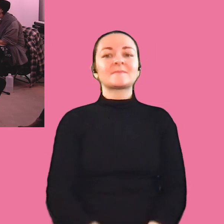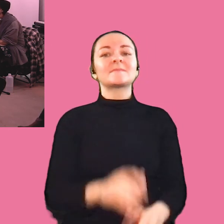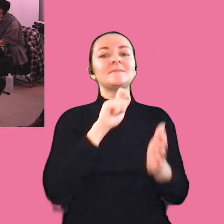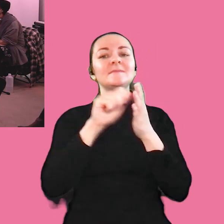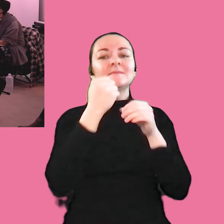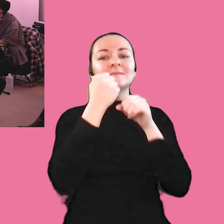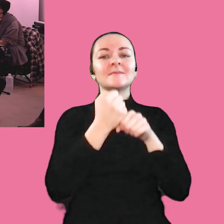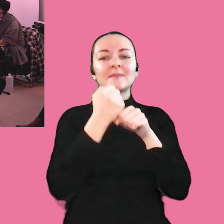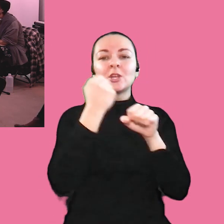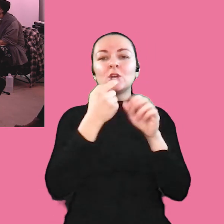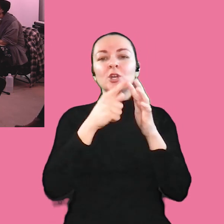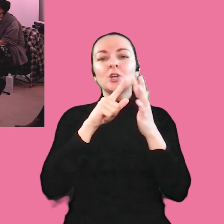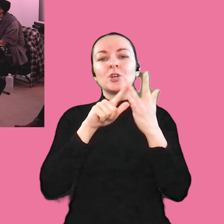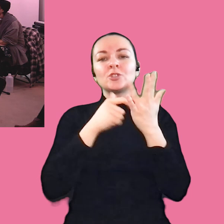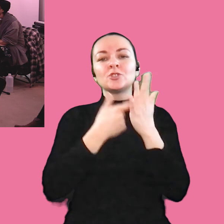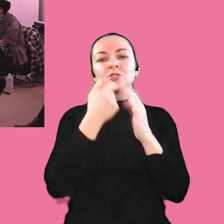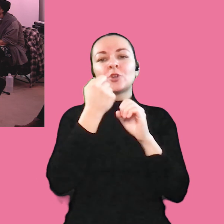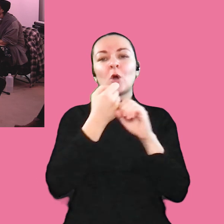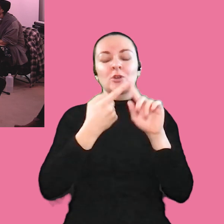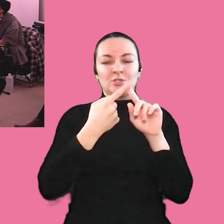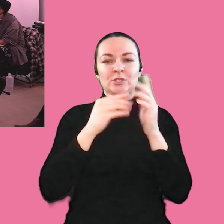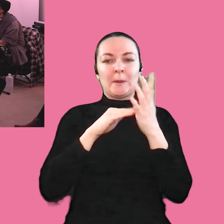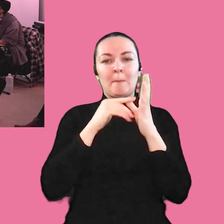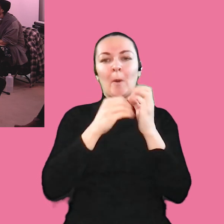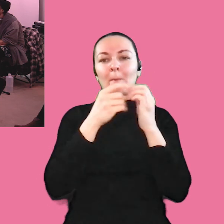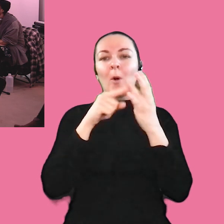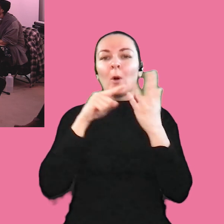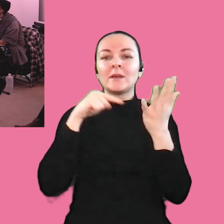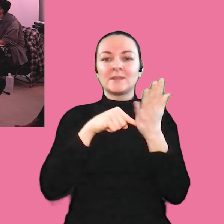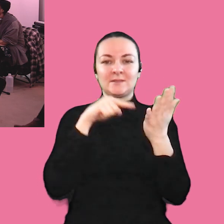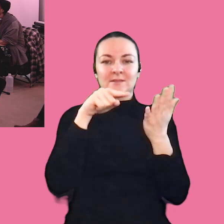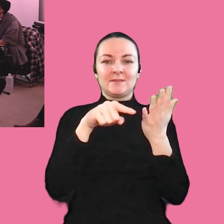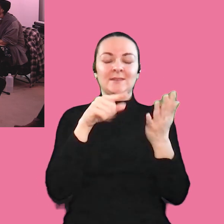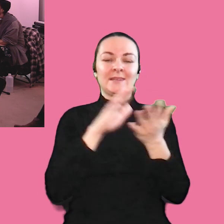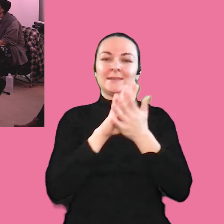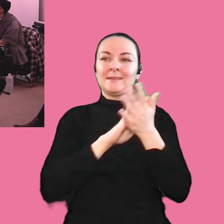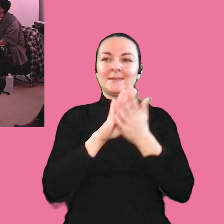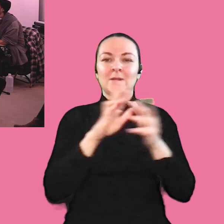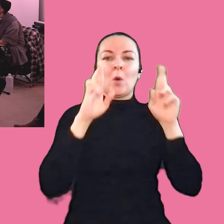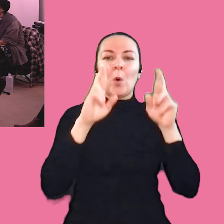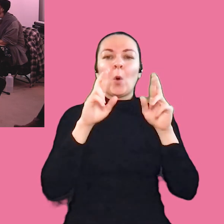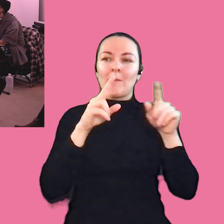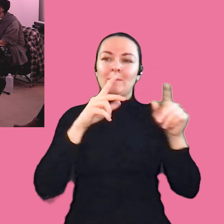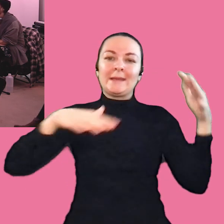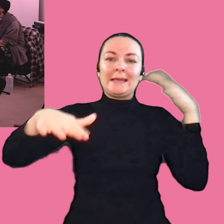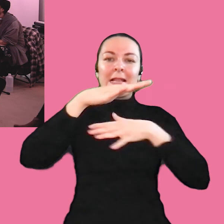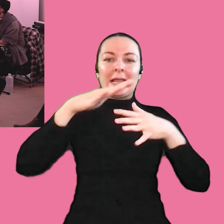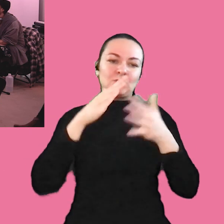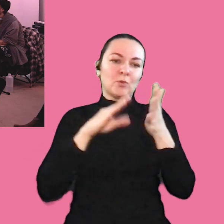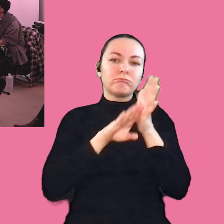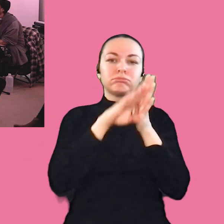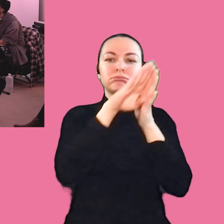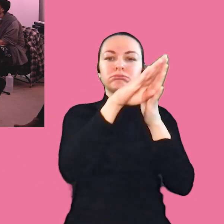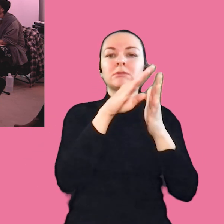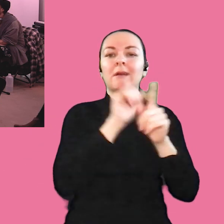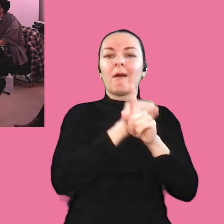The writer and activist George Monbiot wrote that ecological restoration is an act of hope, and I really agree with Ink's definition of hope